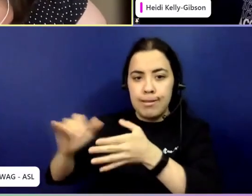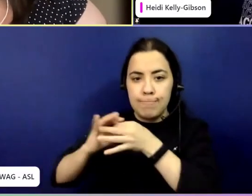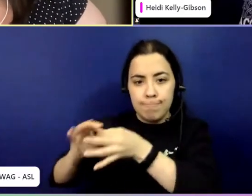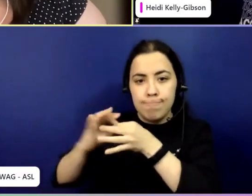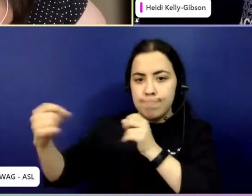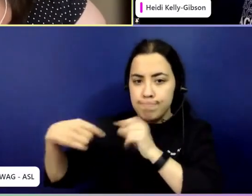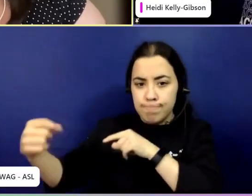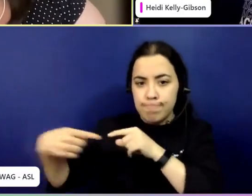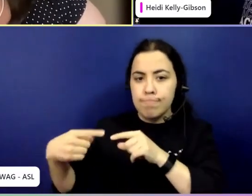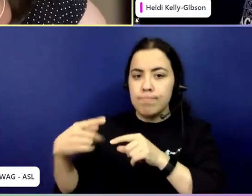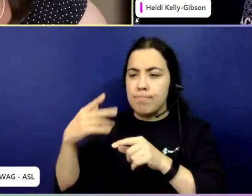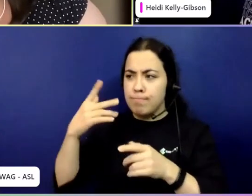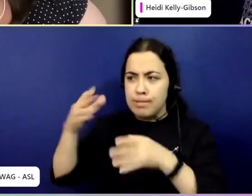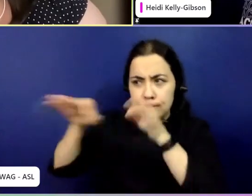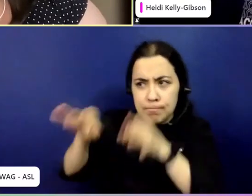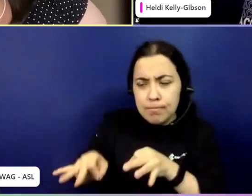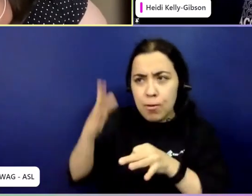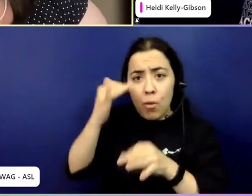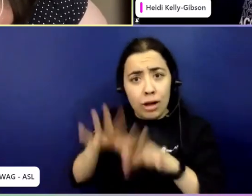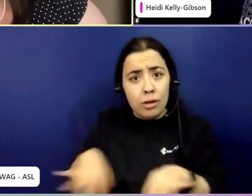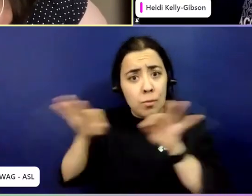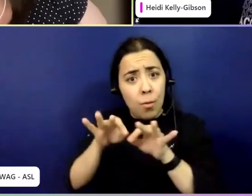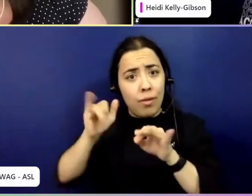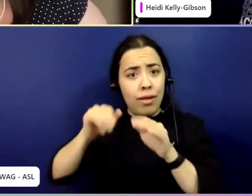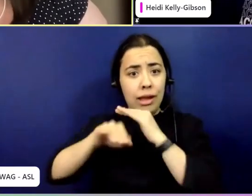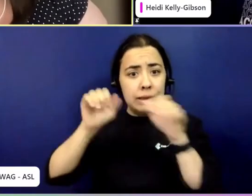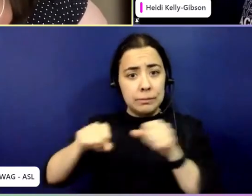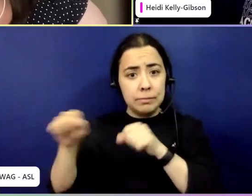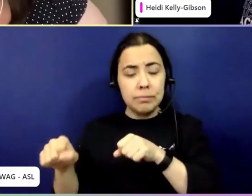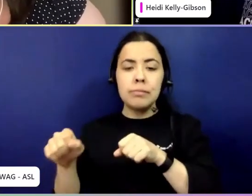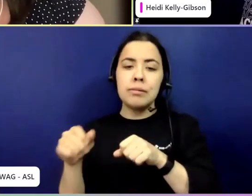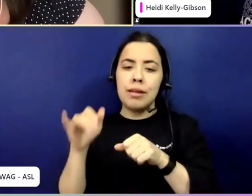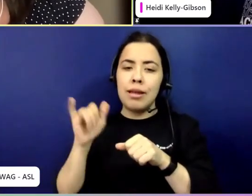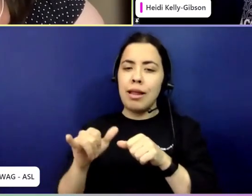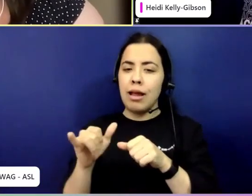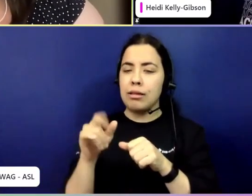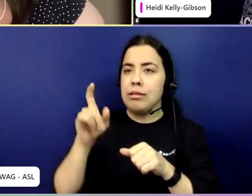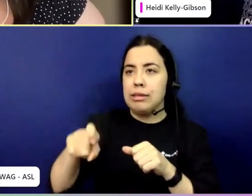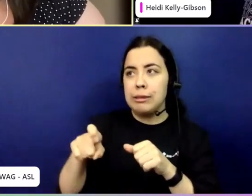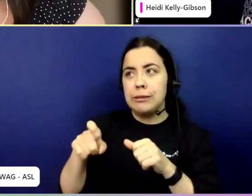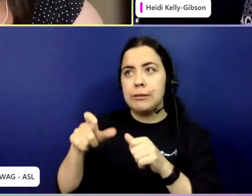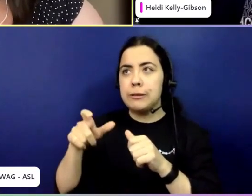think the other piece is being prepared for a bit of give and take.